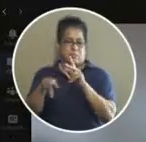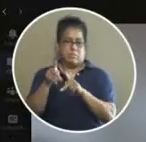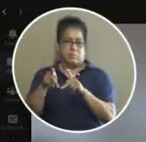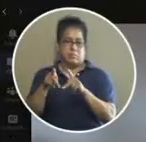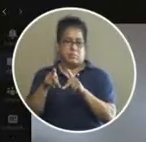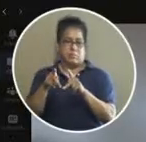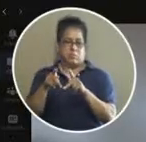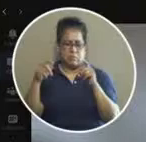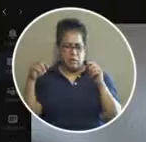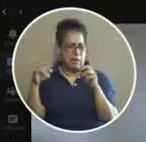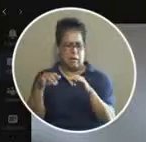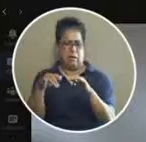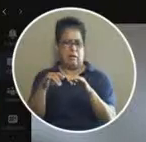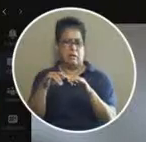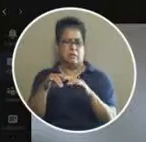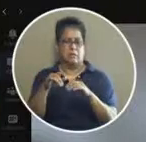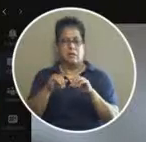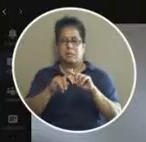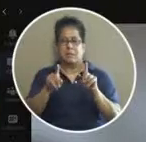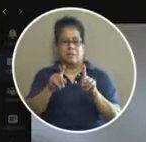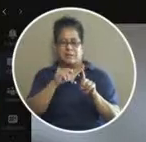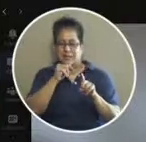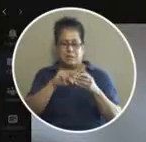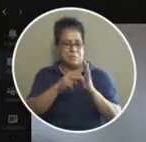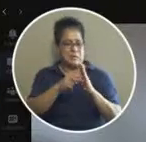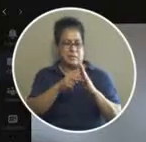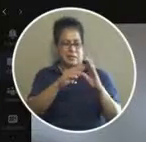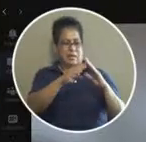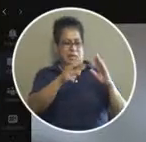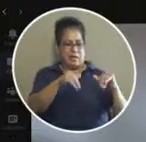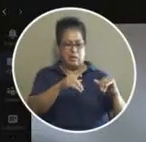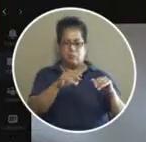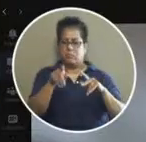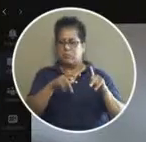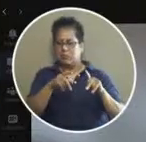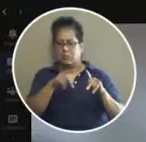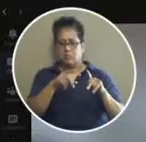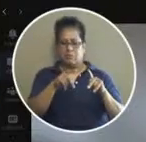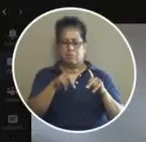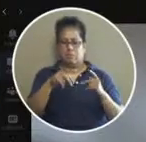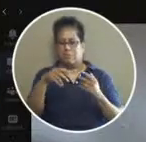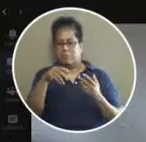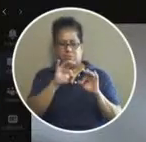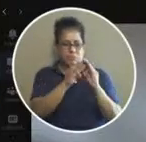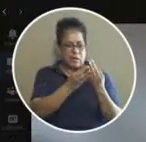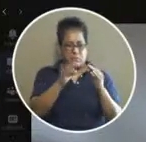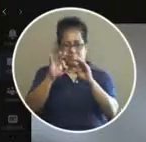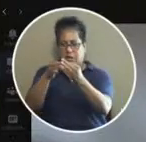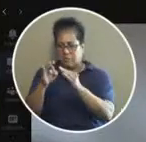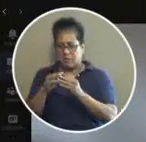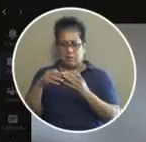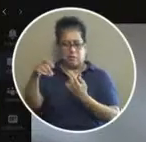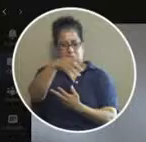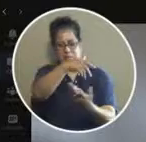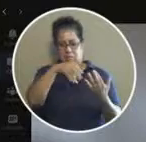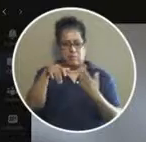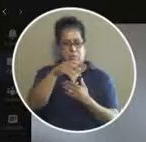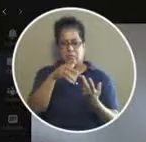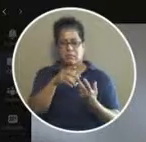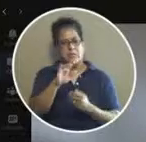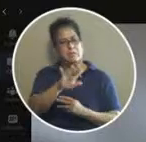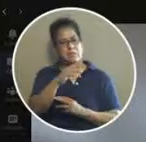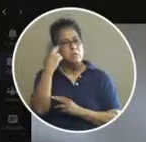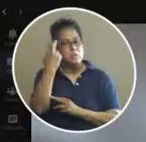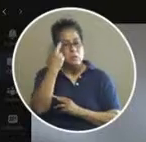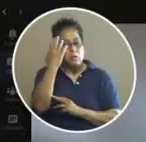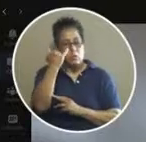that doesn't mean that you can have household to household going in and intermixing between households. And the reason for that is